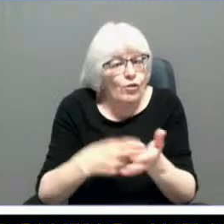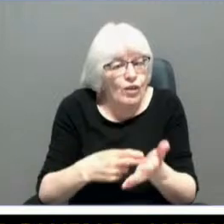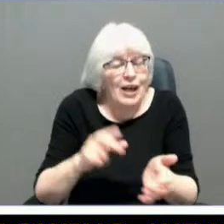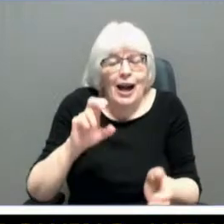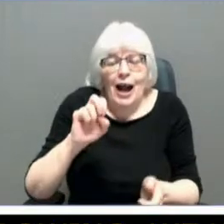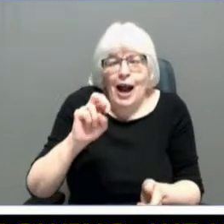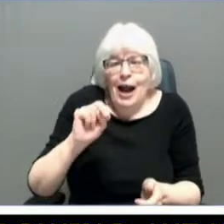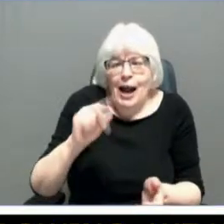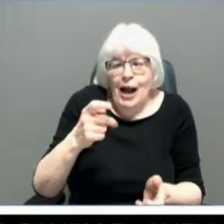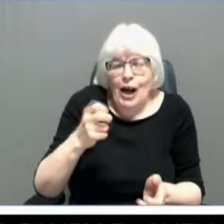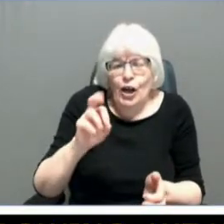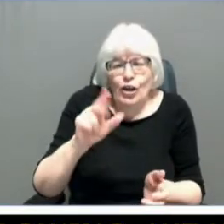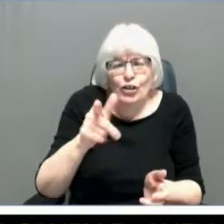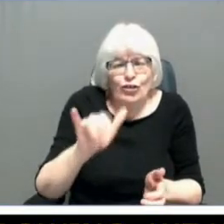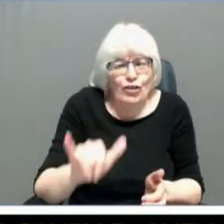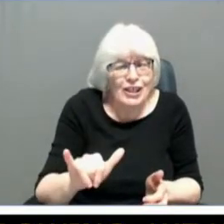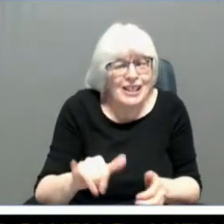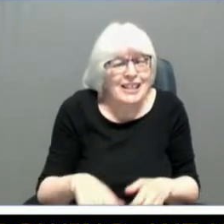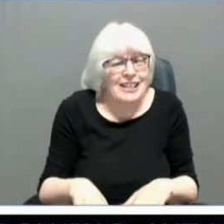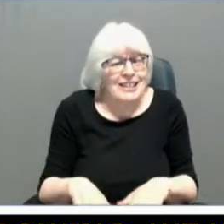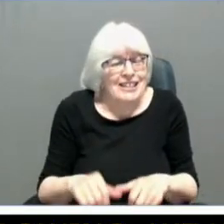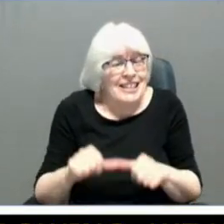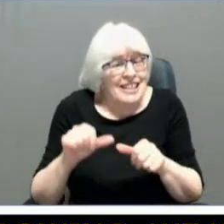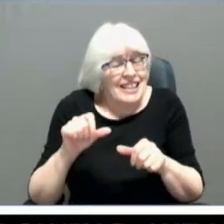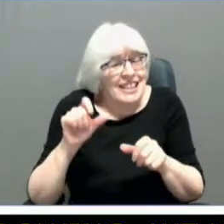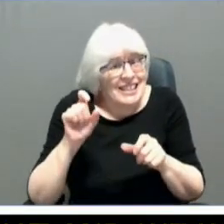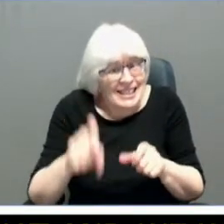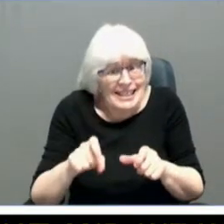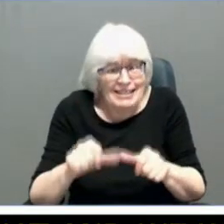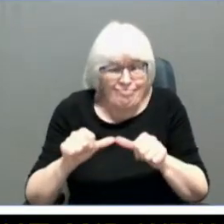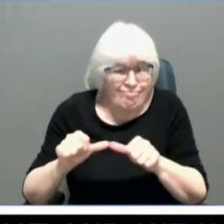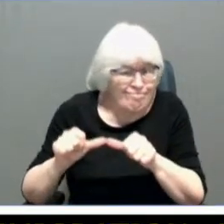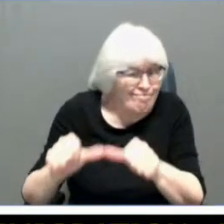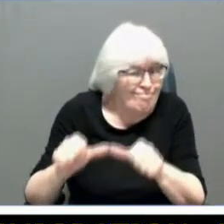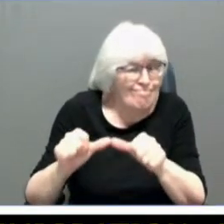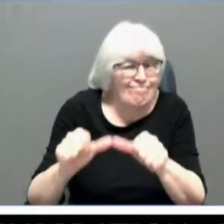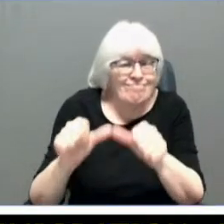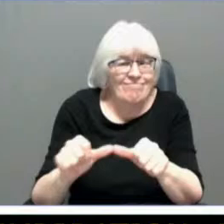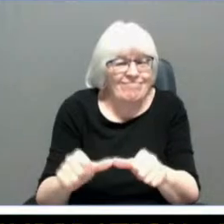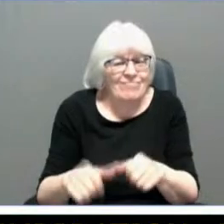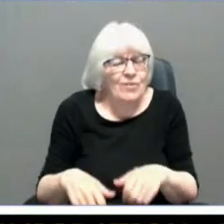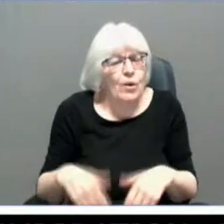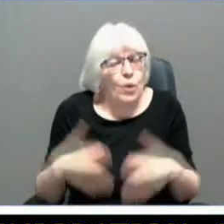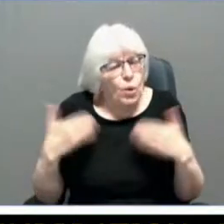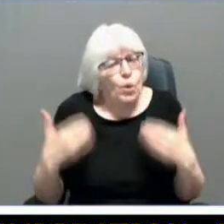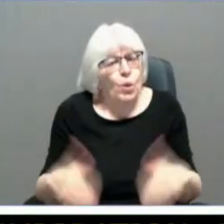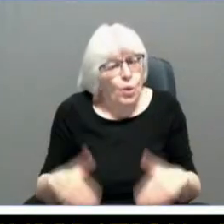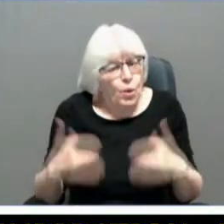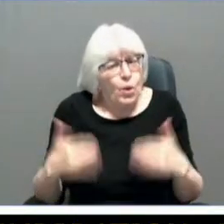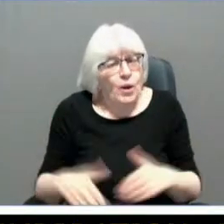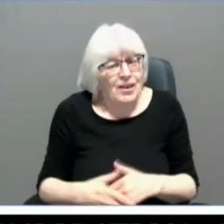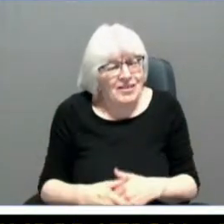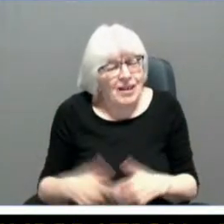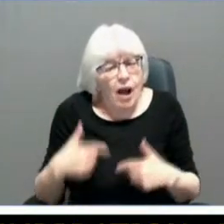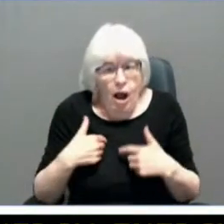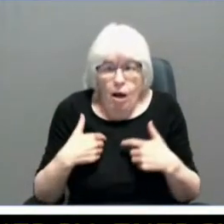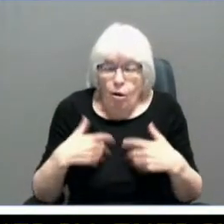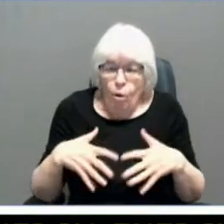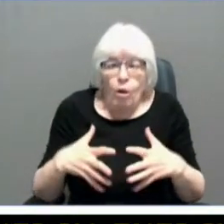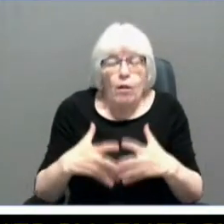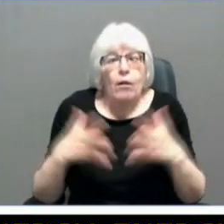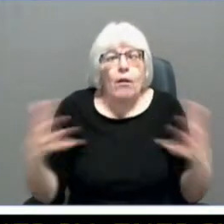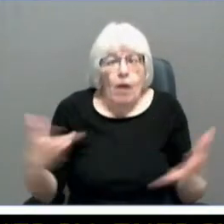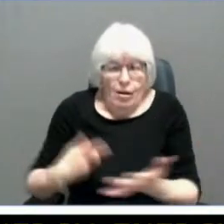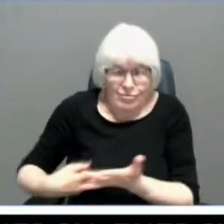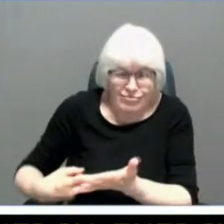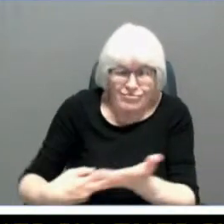Self-sustainability, self-sufficiency, and potential there. So, there's lots to talk about on those topics, and we're